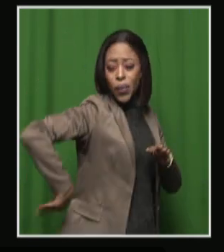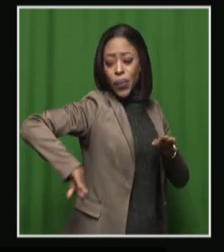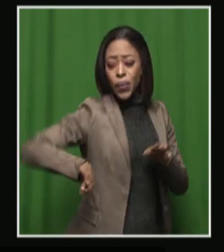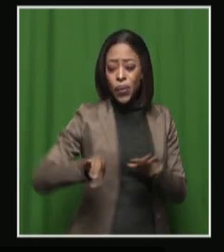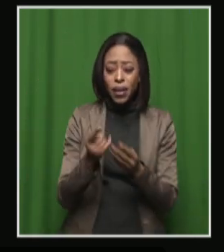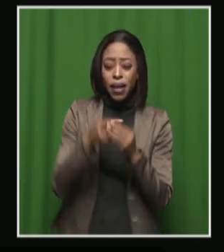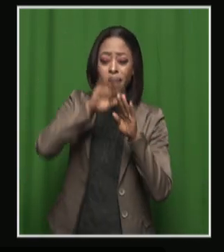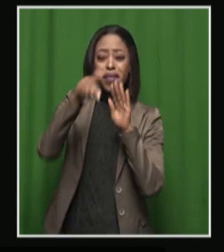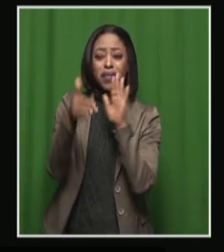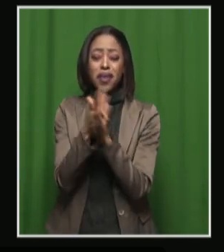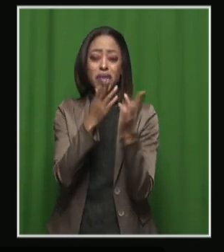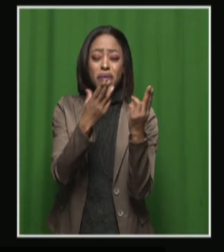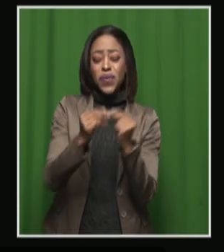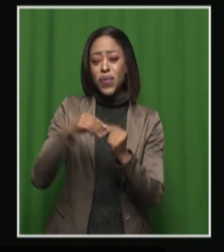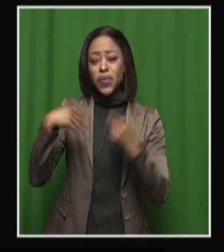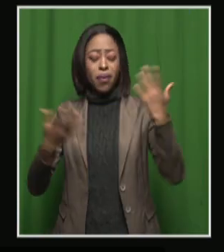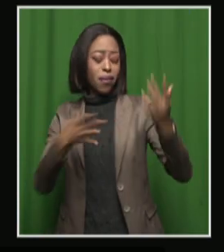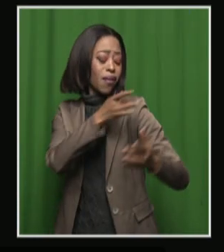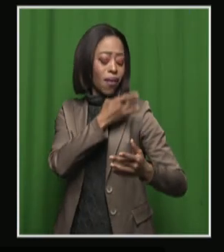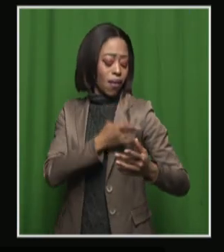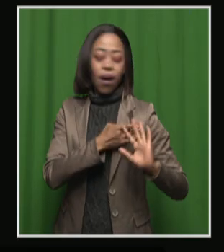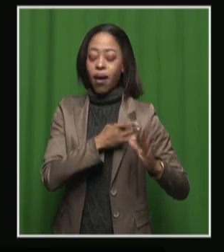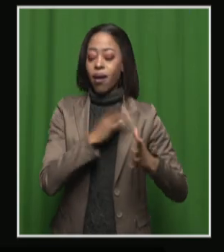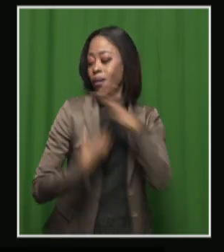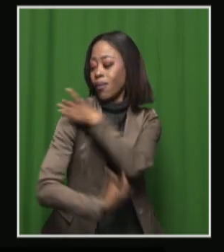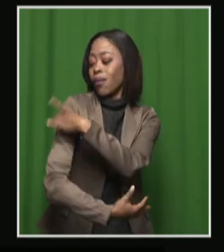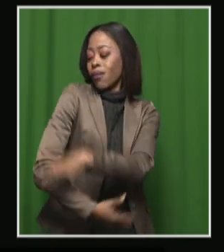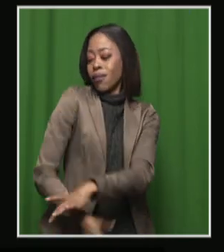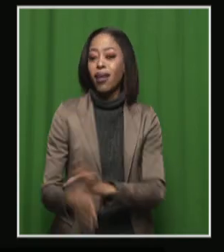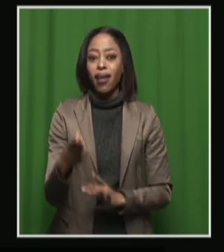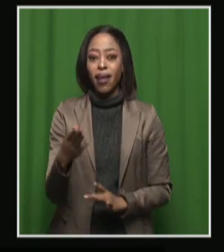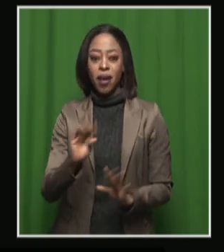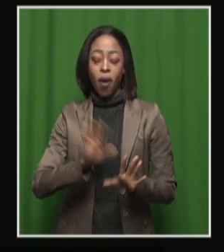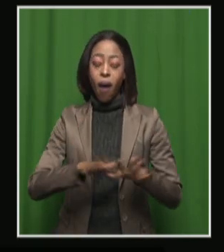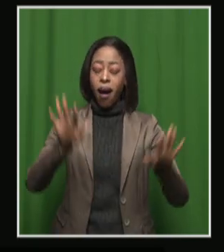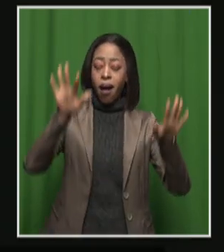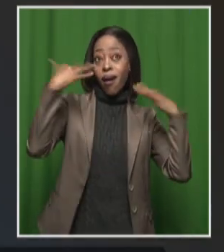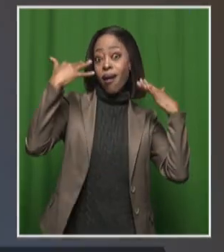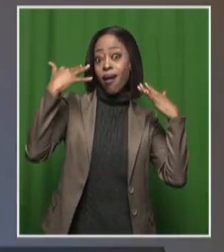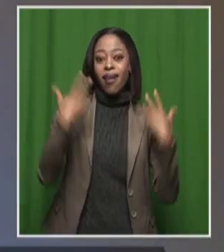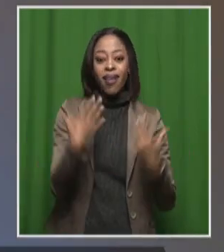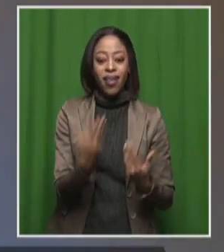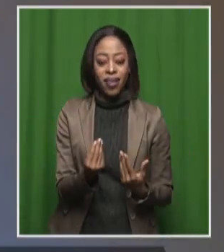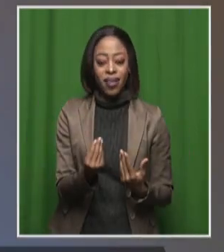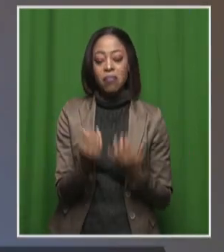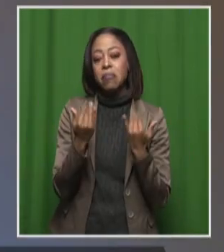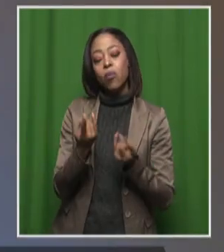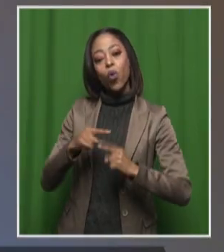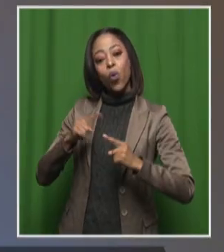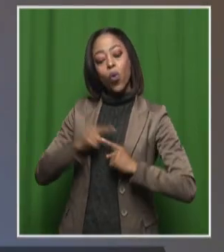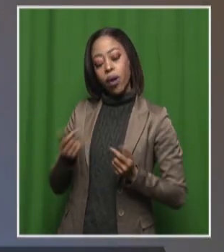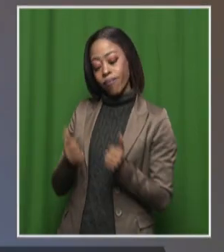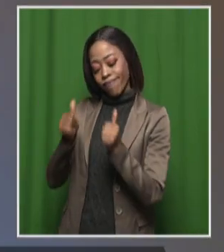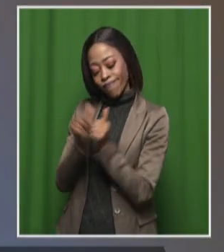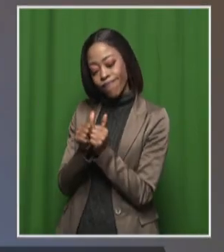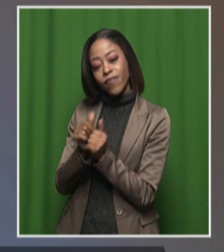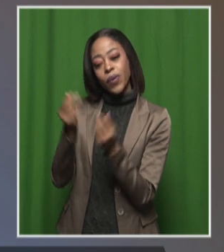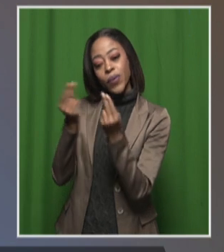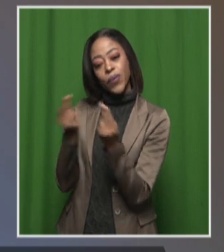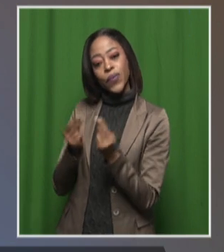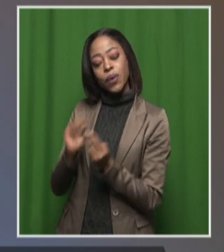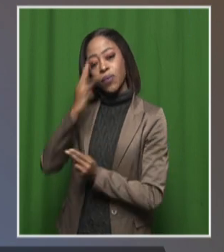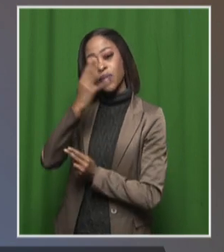slit, the one arm, just the showstopper. And I think just me and Balini coming together and designing this beautiful,